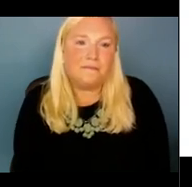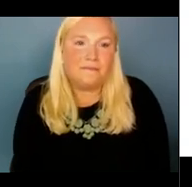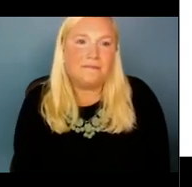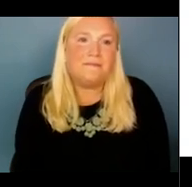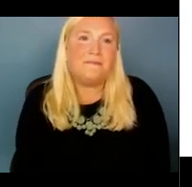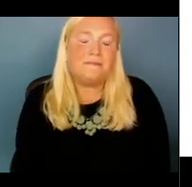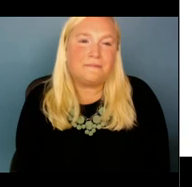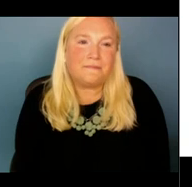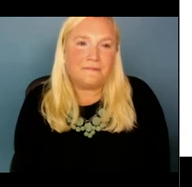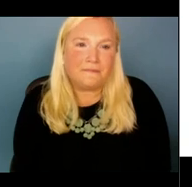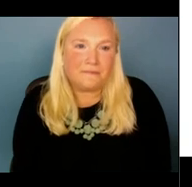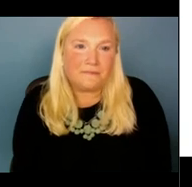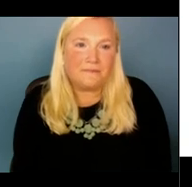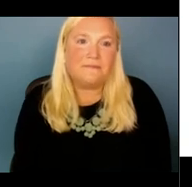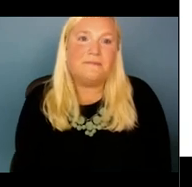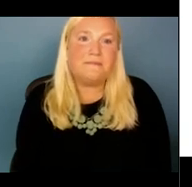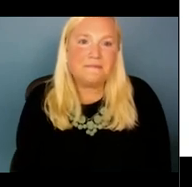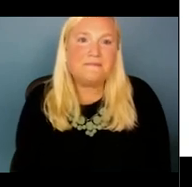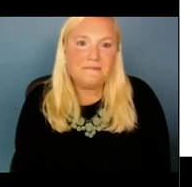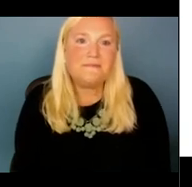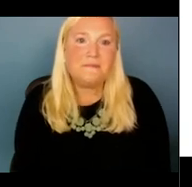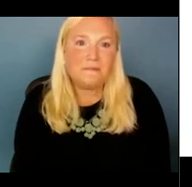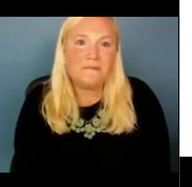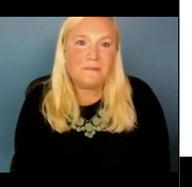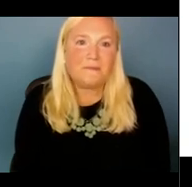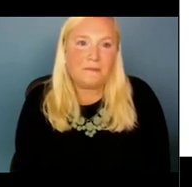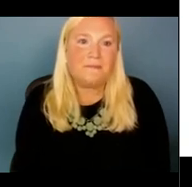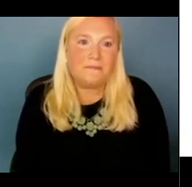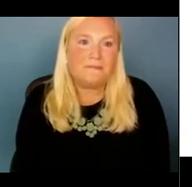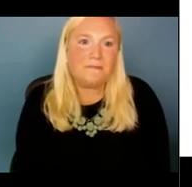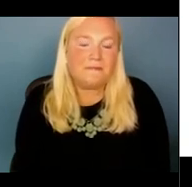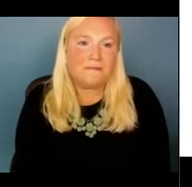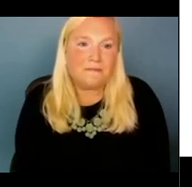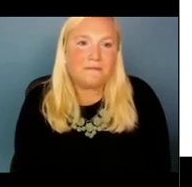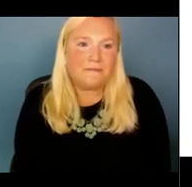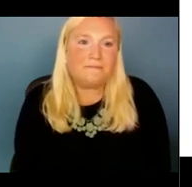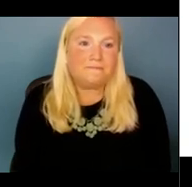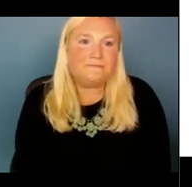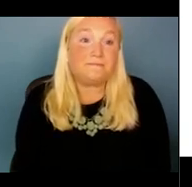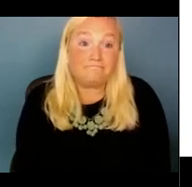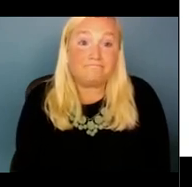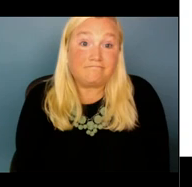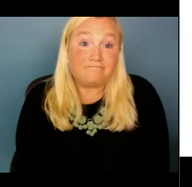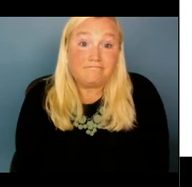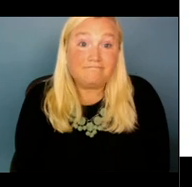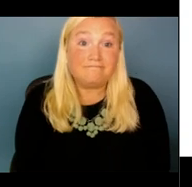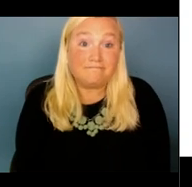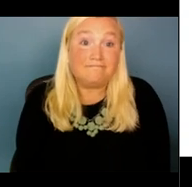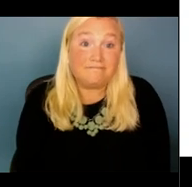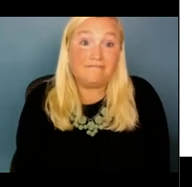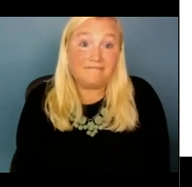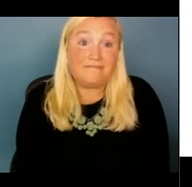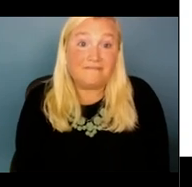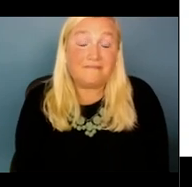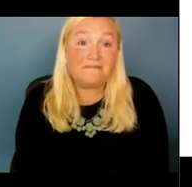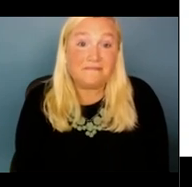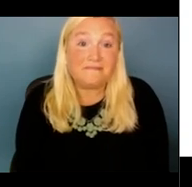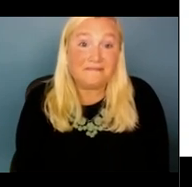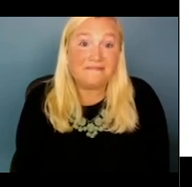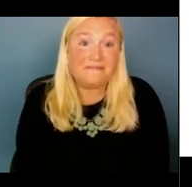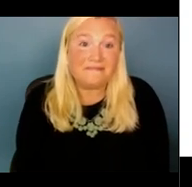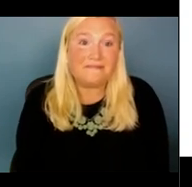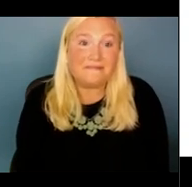able to share that with her colleagues. And just this idea that stuttering is something people do when they're talking. And it's, you need